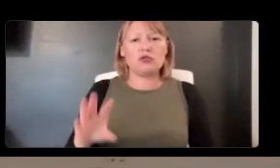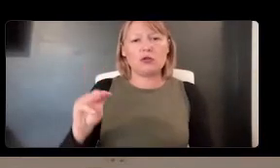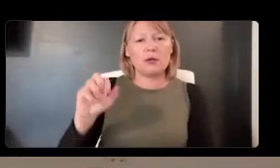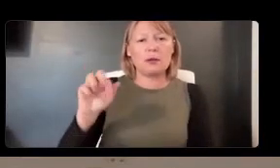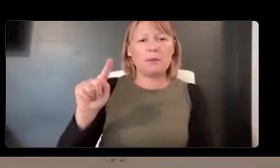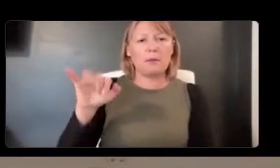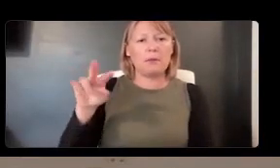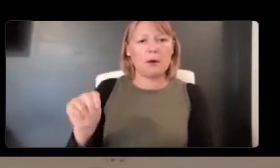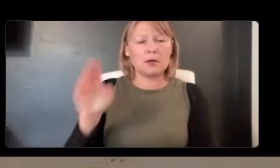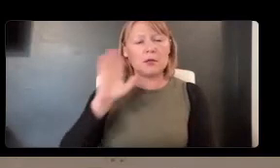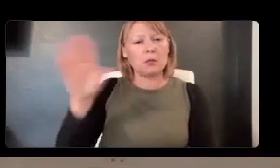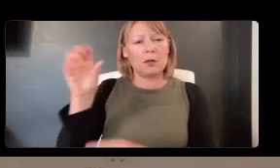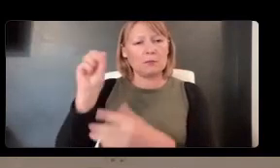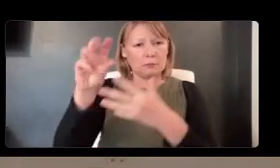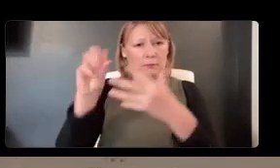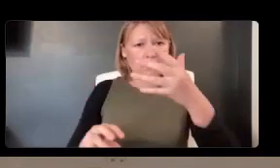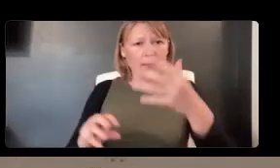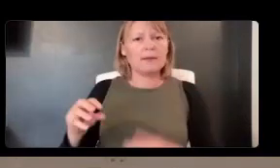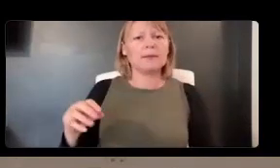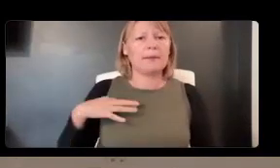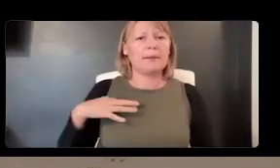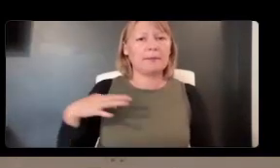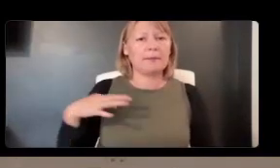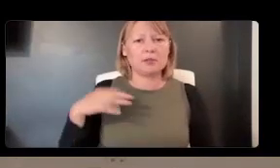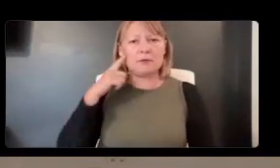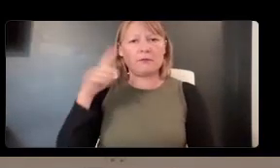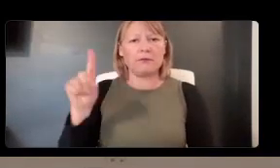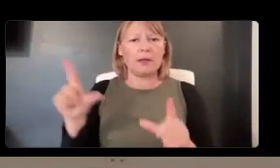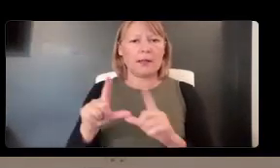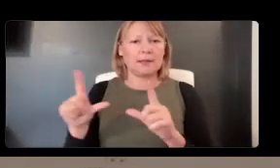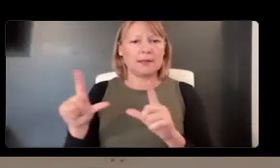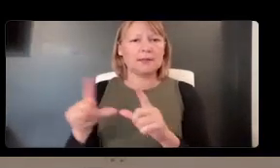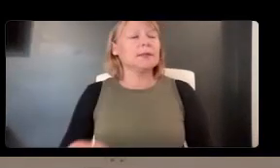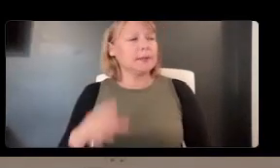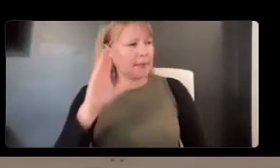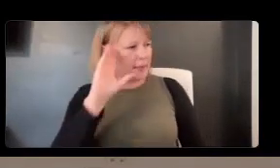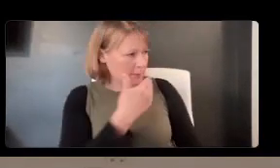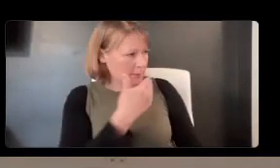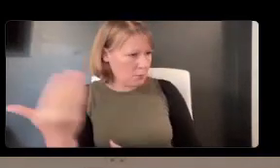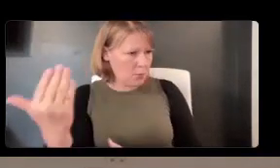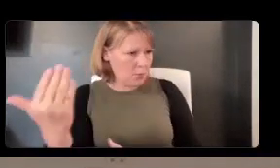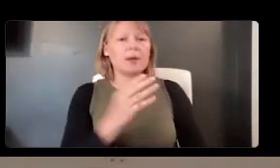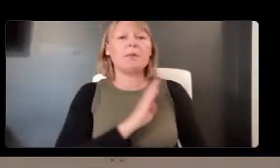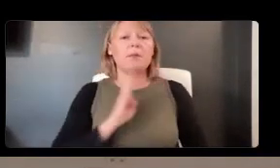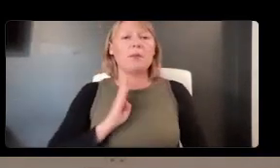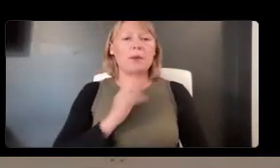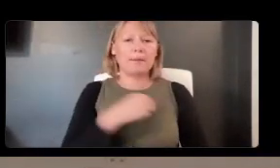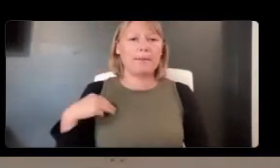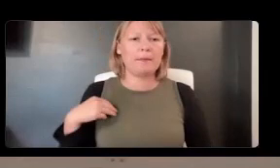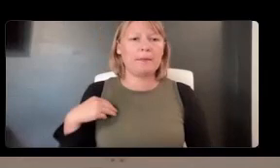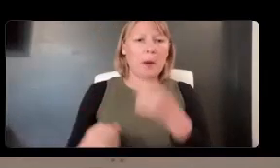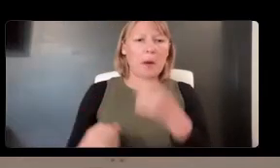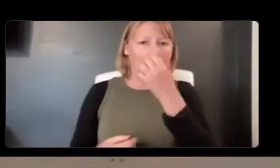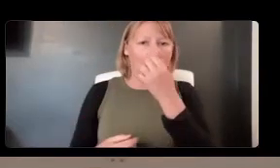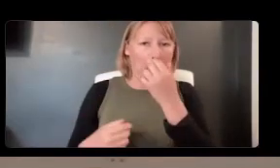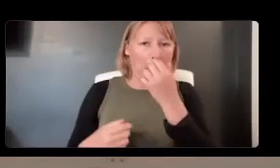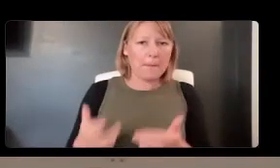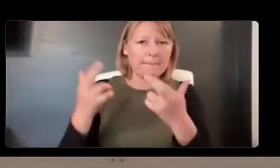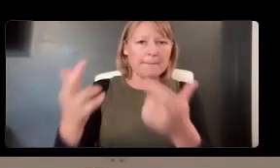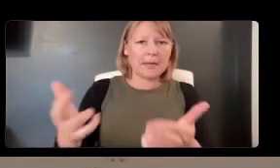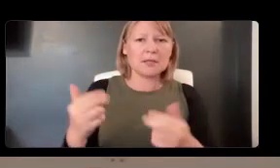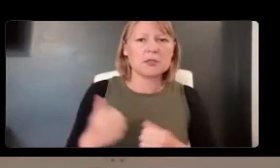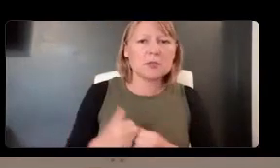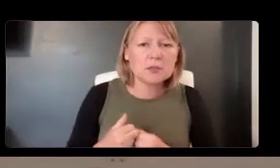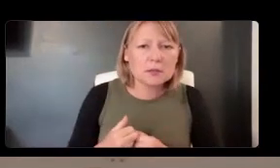applications for the month of June. Good morning, Chair Rodriguez, Vice Chair Foster, board members, and colleagues. You have before you the recommendations from the assigned board